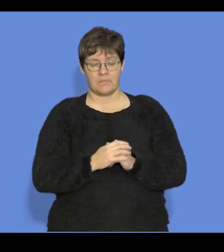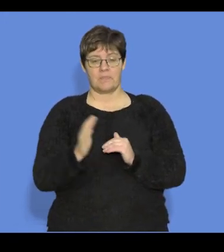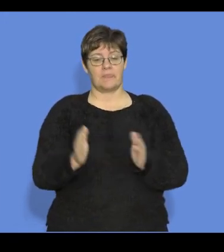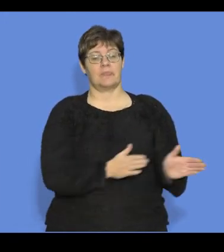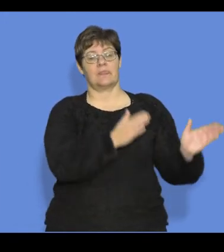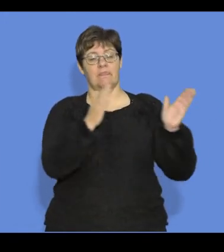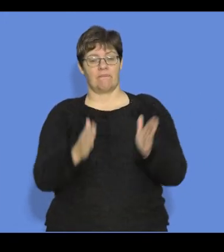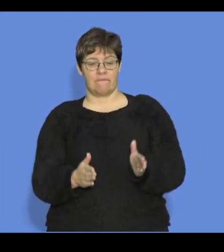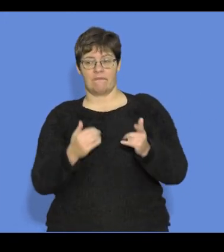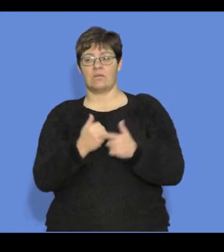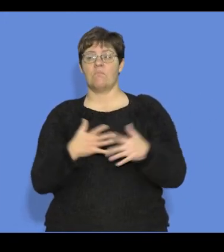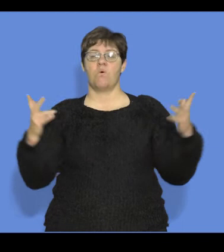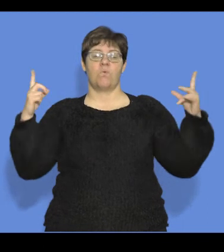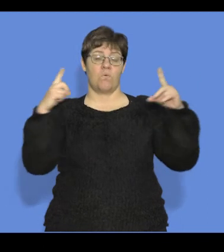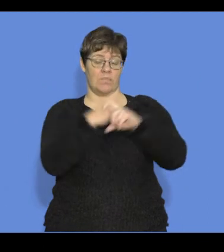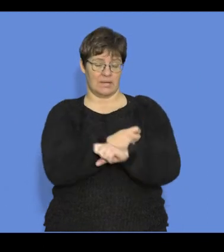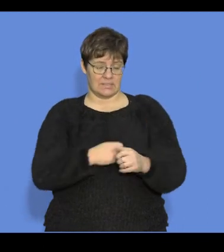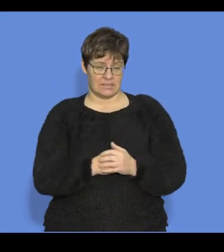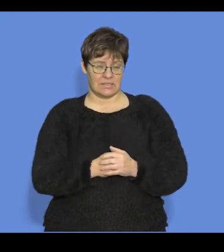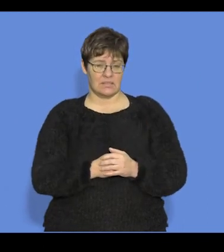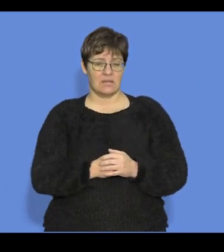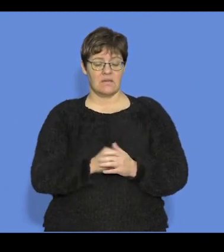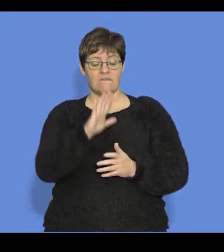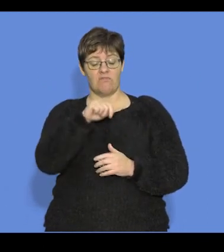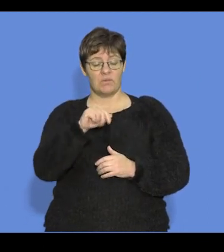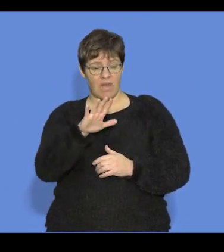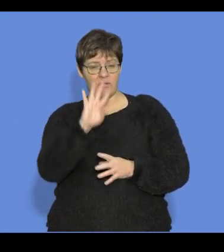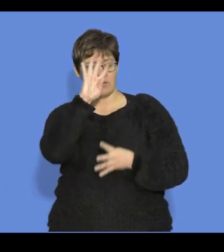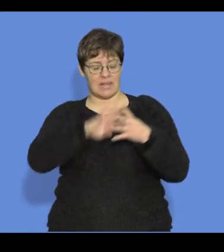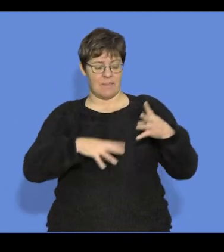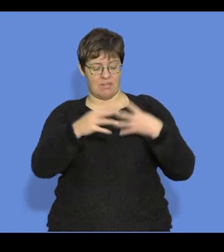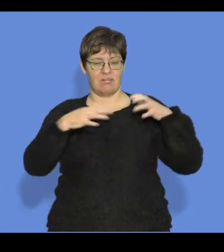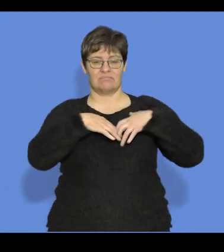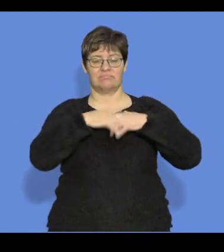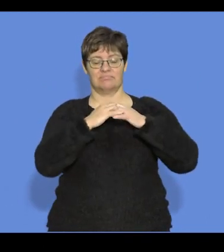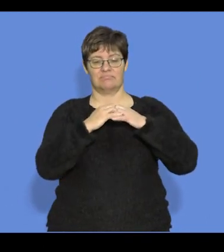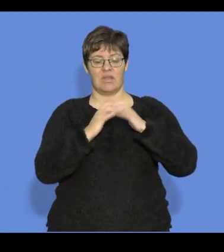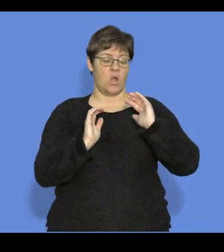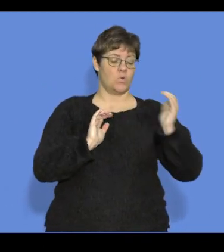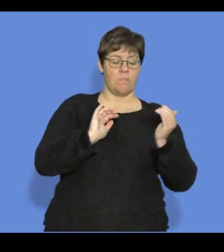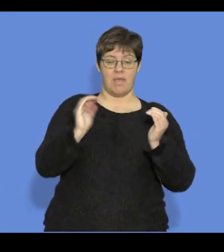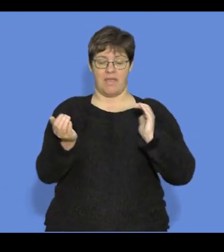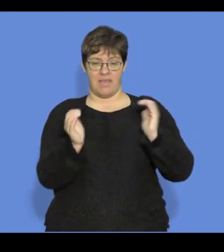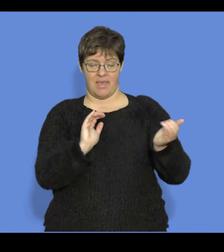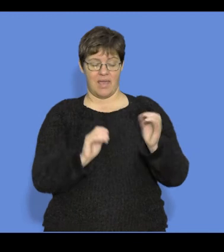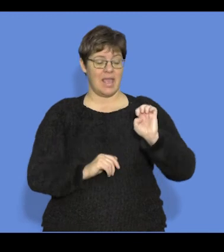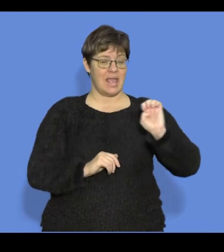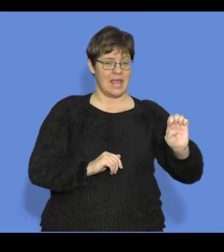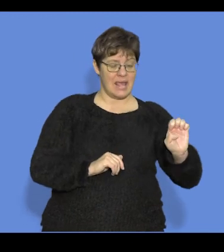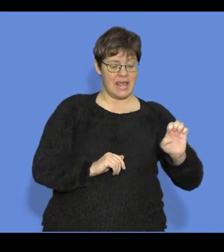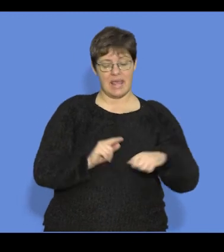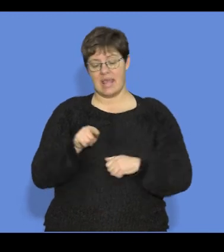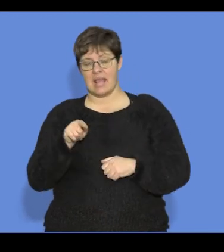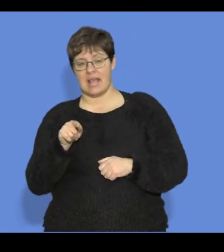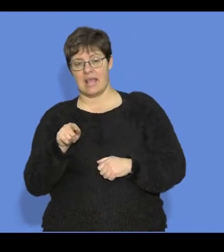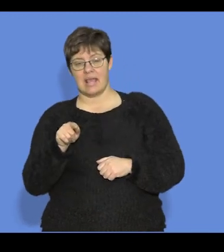getting a bit more complicated because you now have to draw up a table comparing tissues E